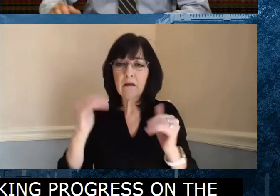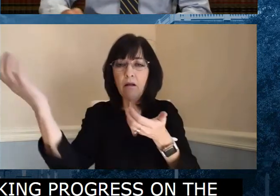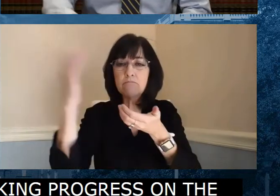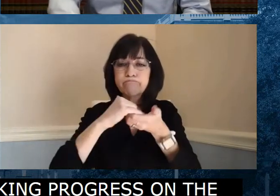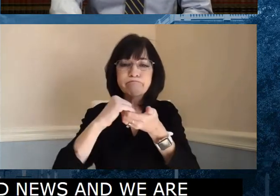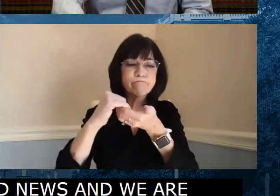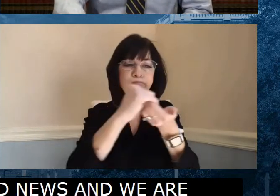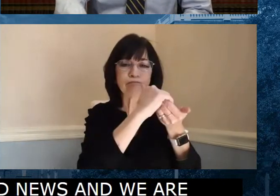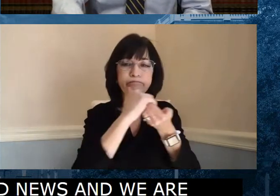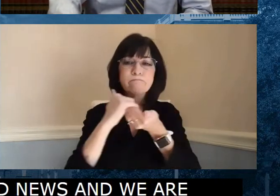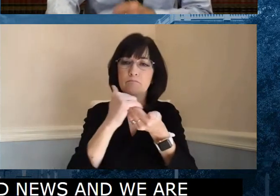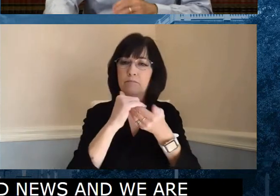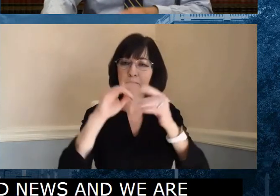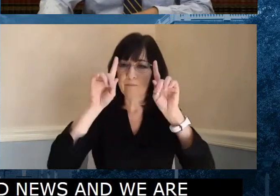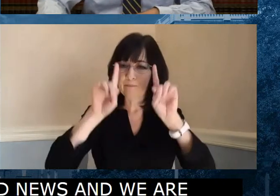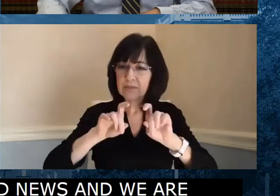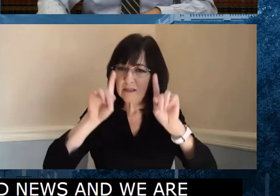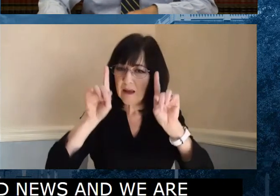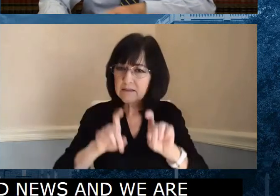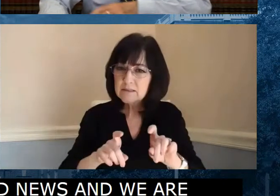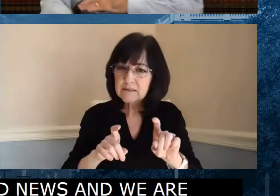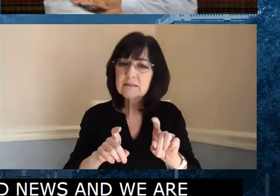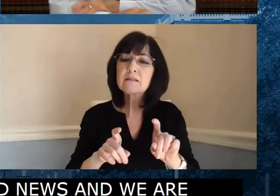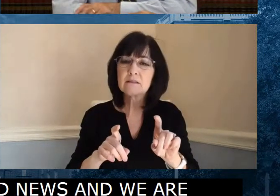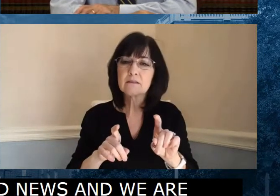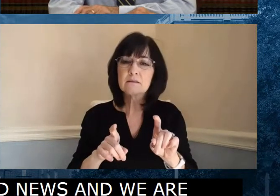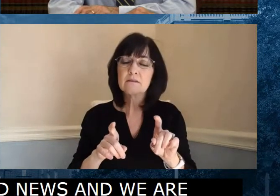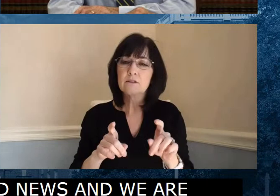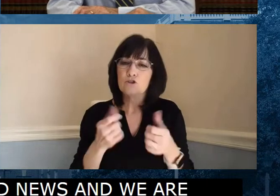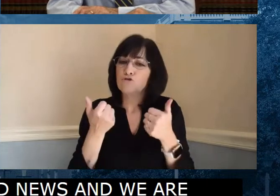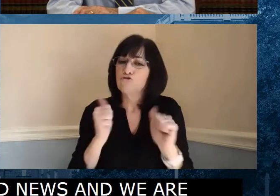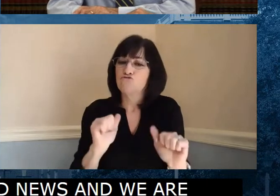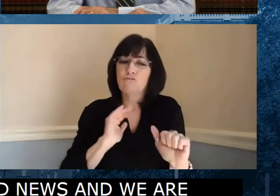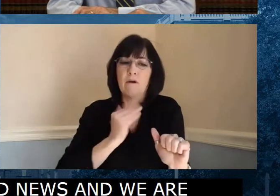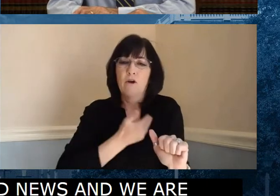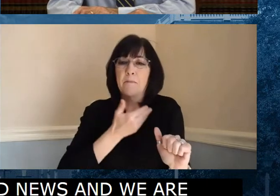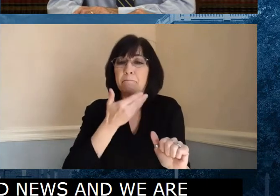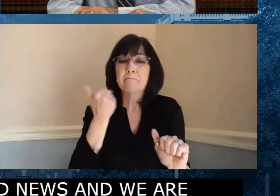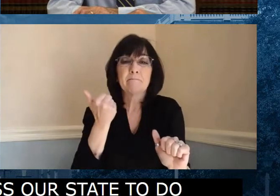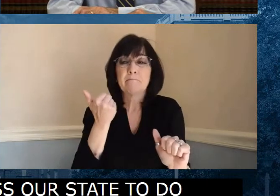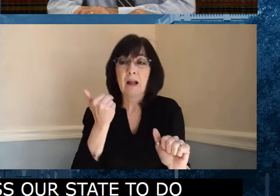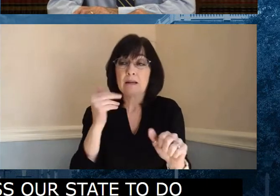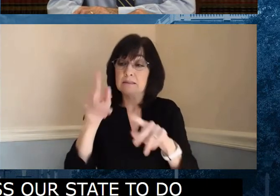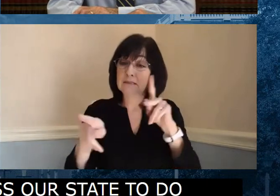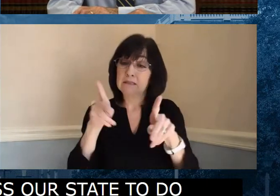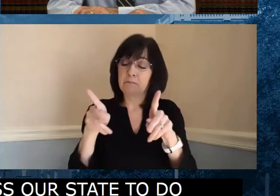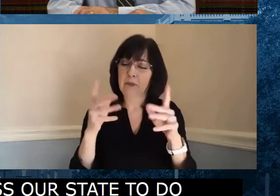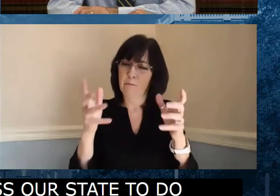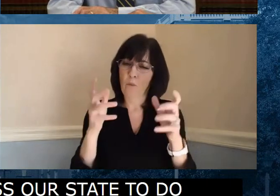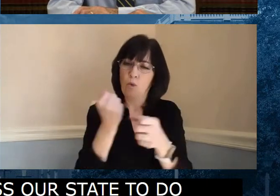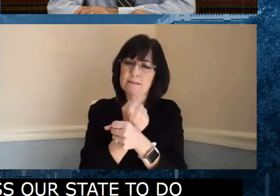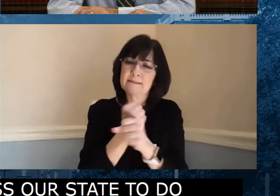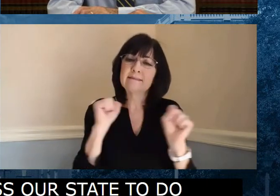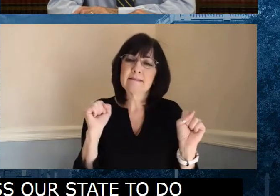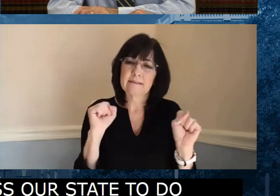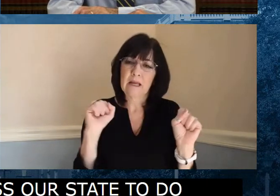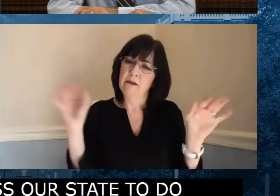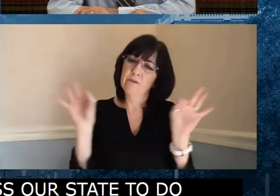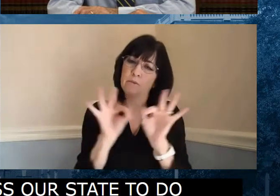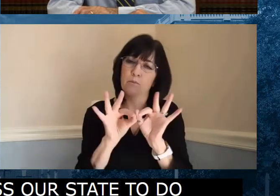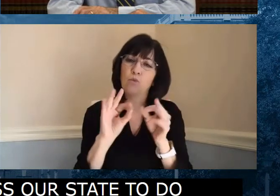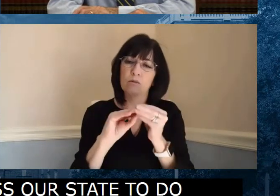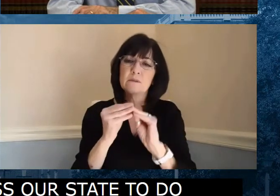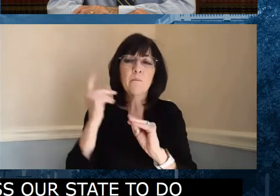as well as all the other things to keep people safe. So I know we have a press that have joined us, and we have